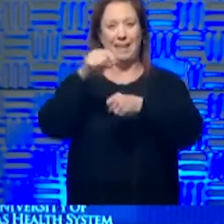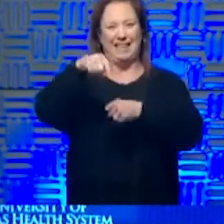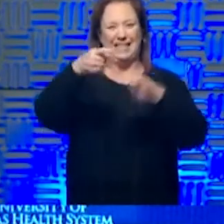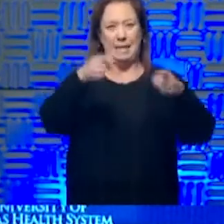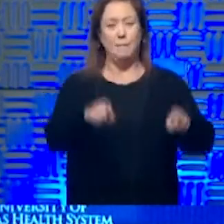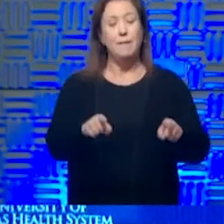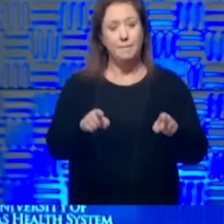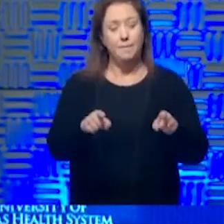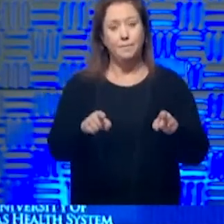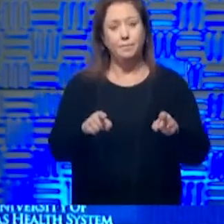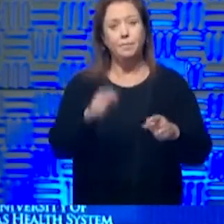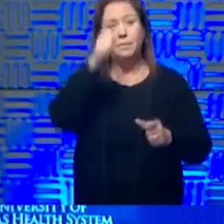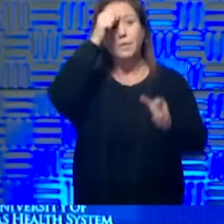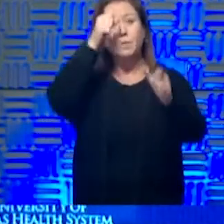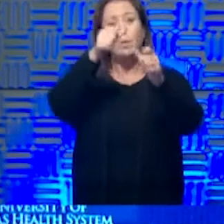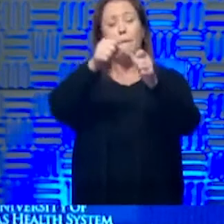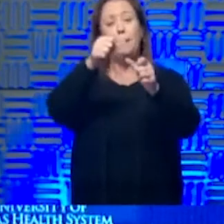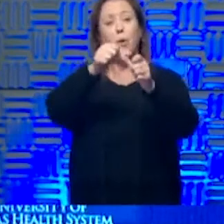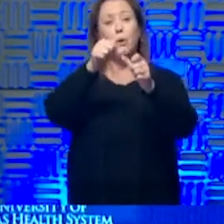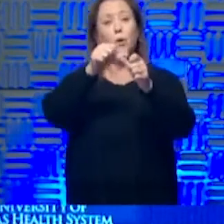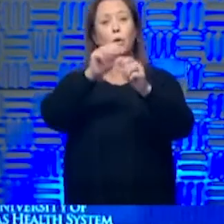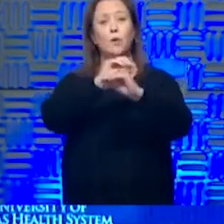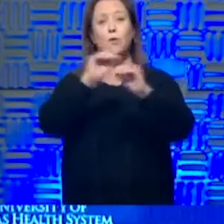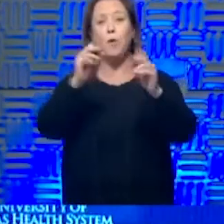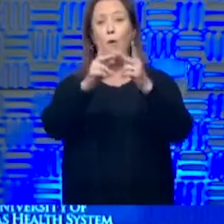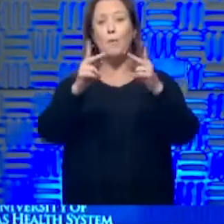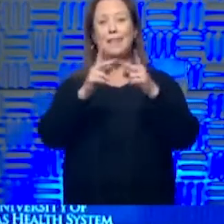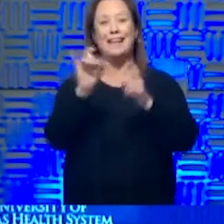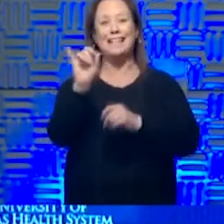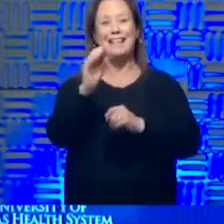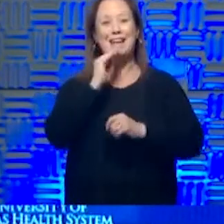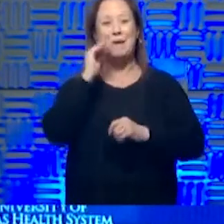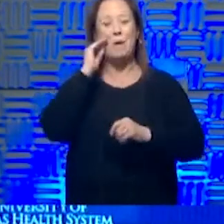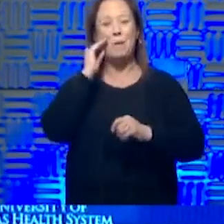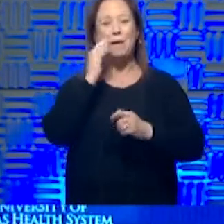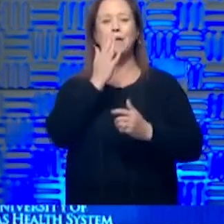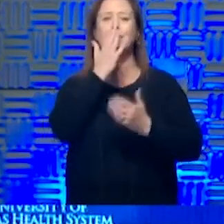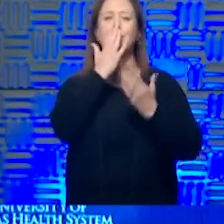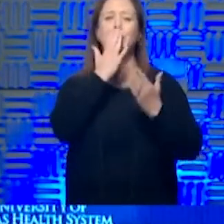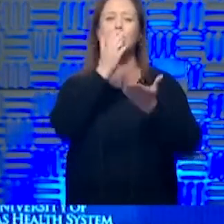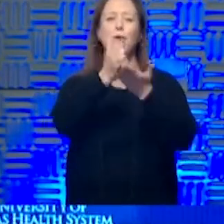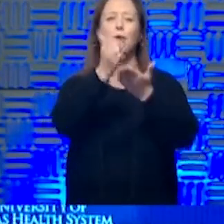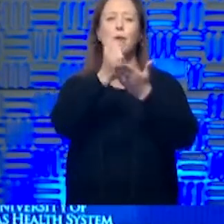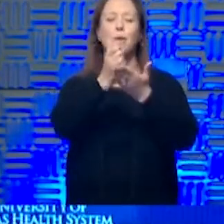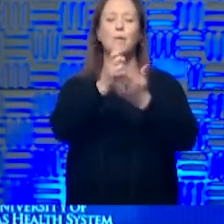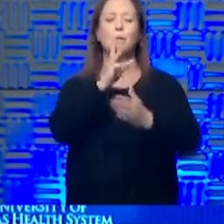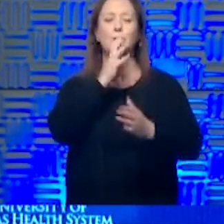so. So remember, there's no place like home. Thanks for your help today. We'll talk to you all soon.